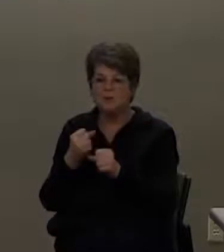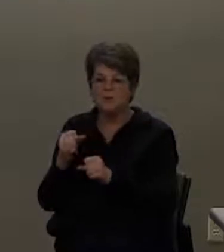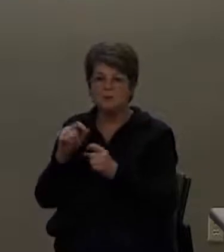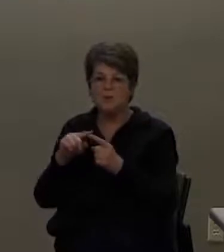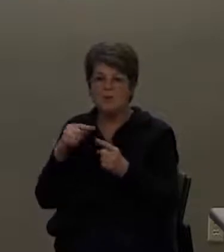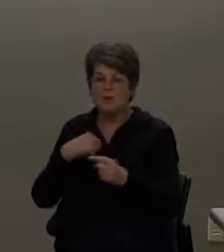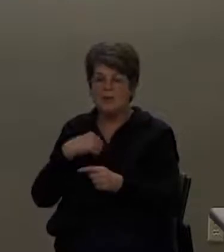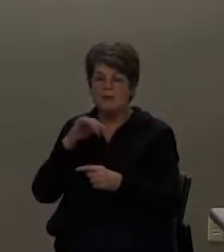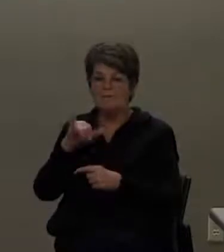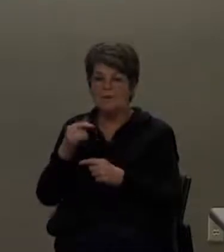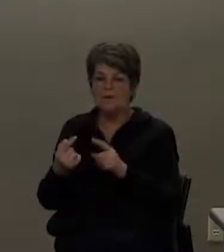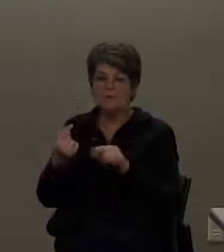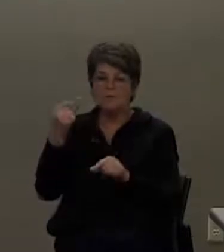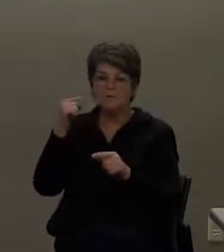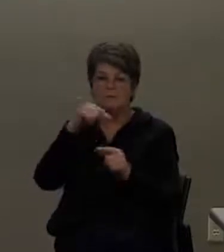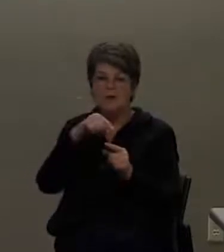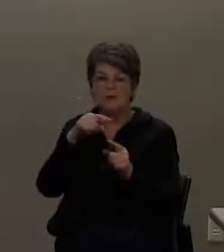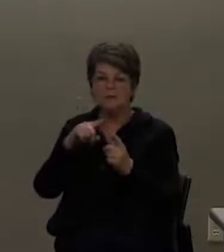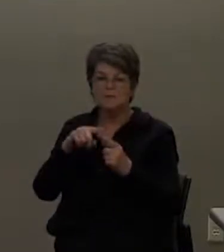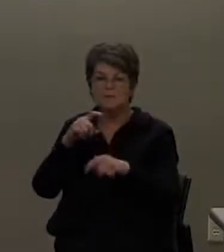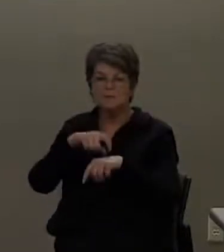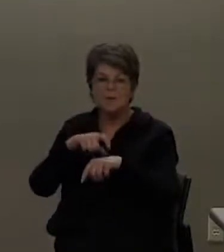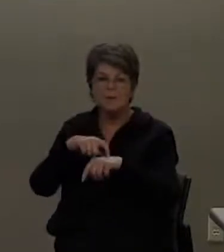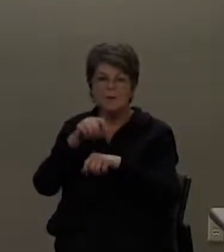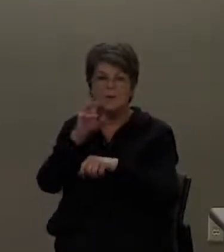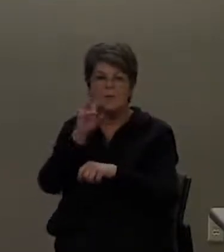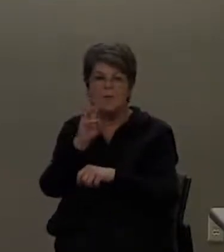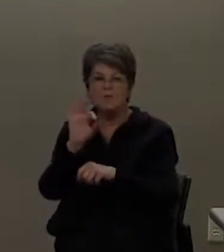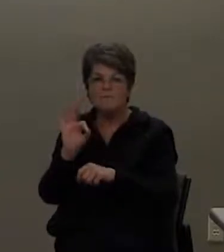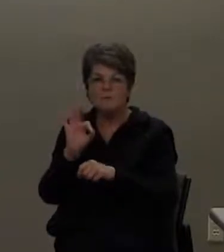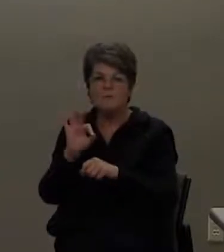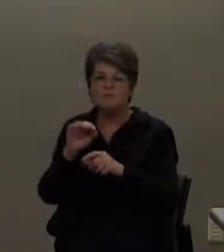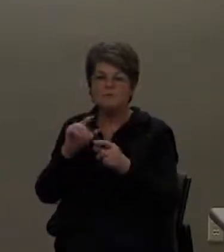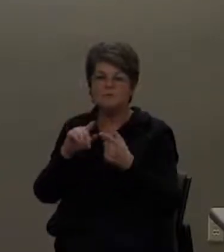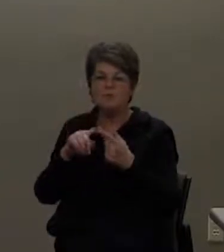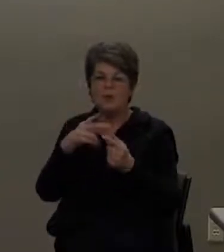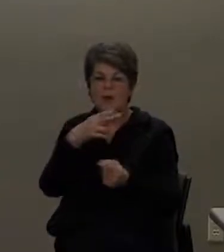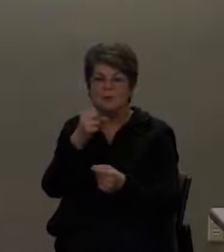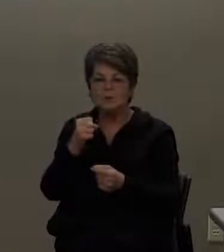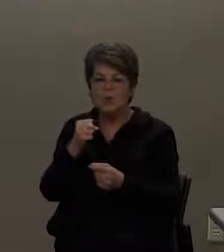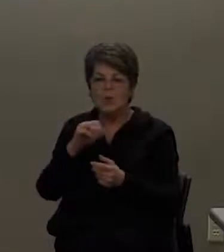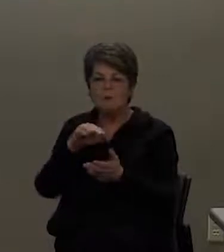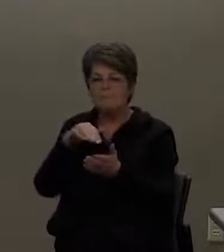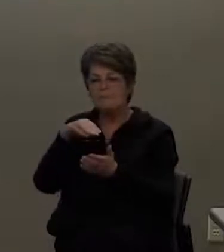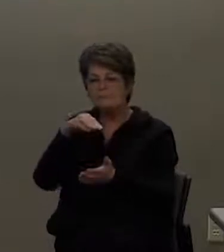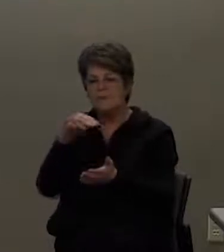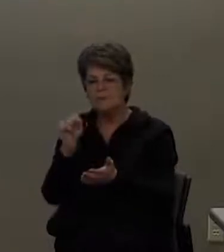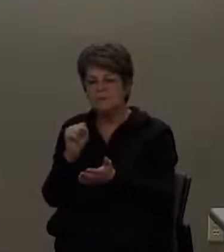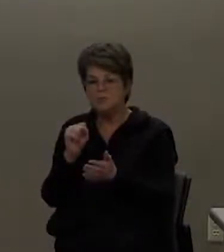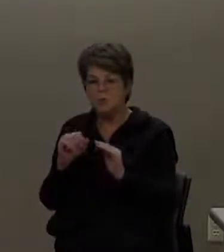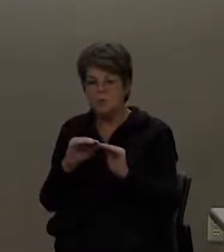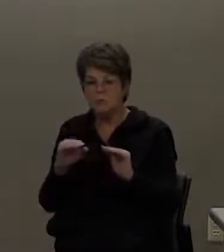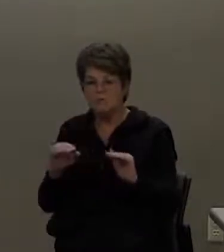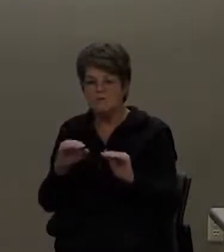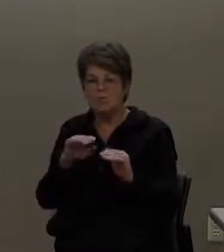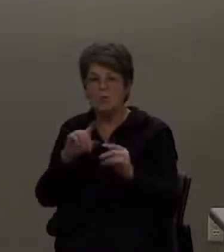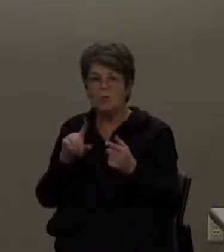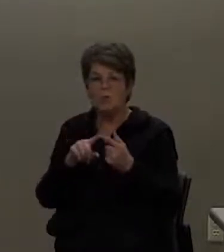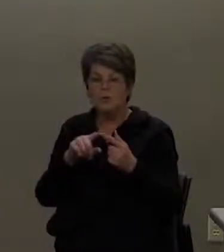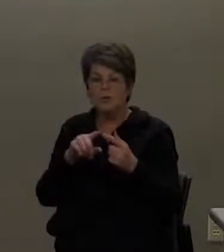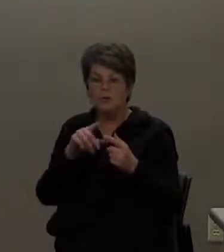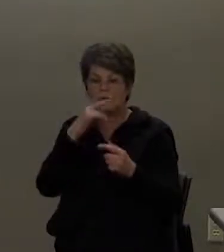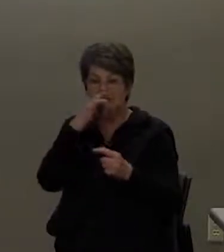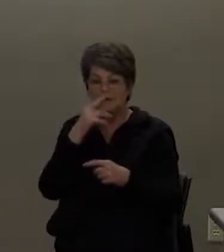that goes back to that tying in workforce development down into the high school and middle school level, because when kids see that there is a future for them to stay in